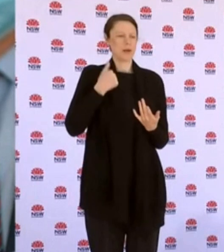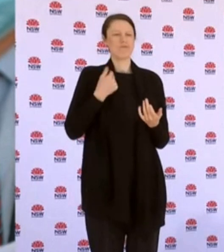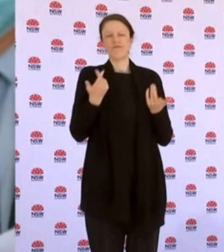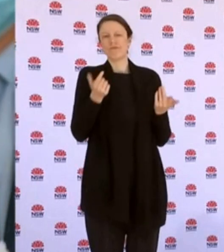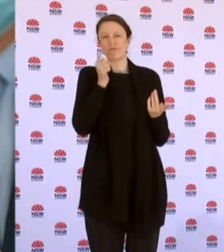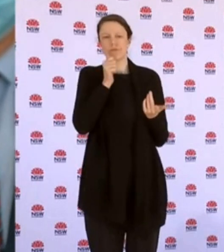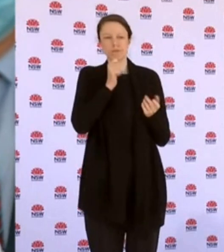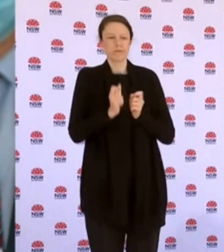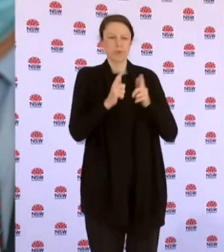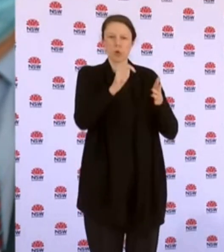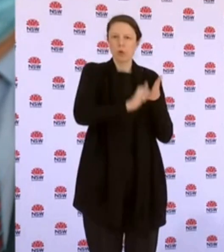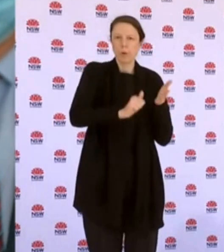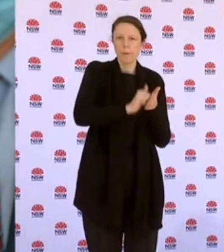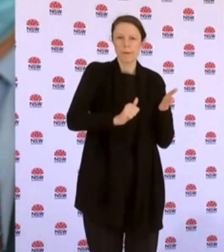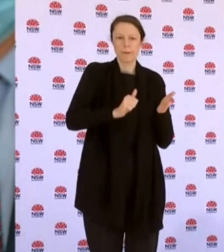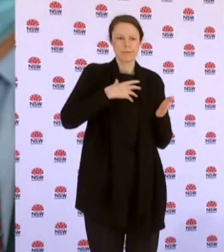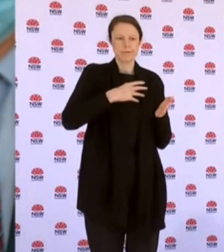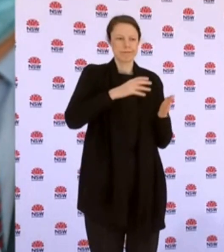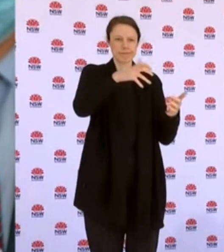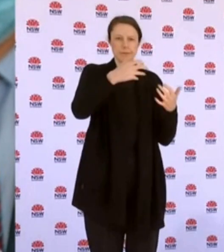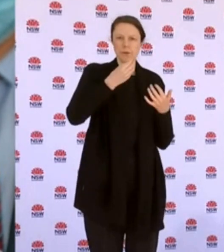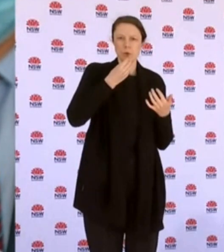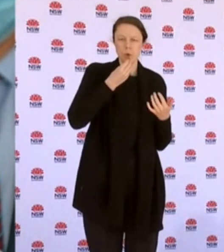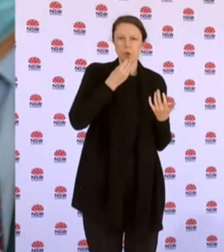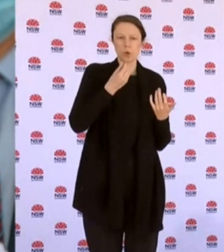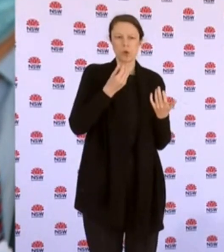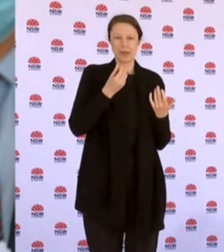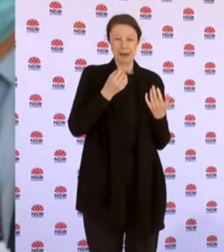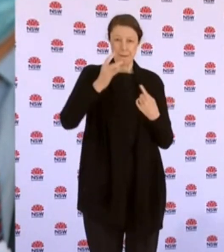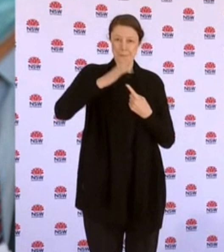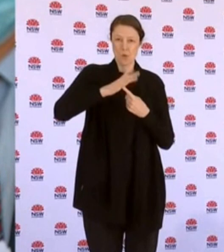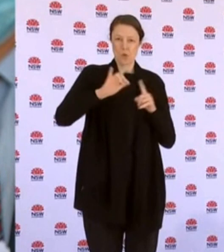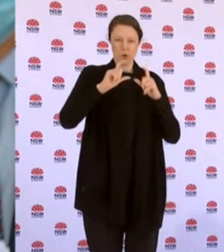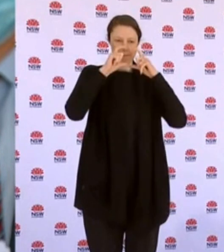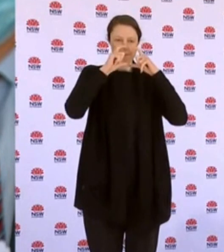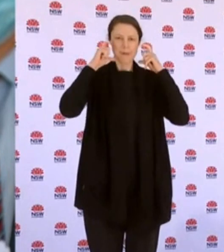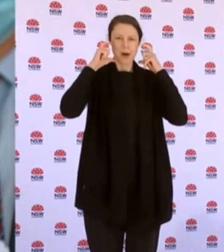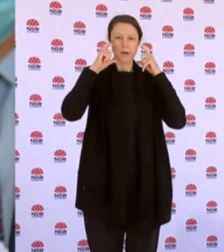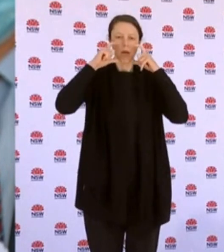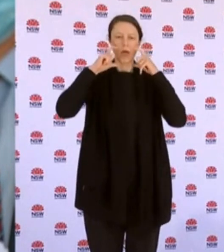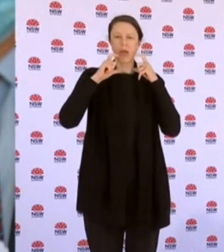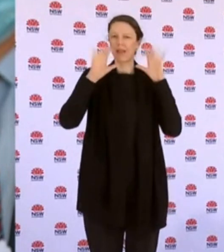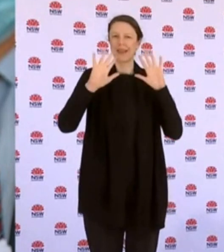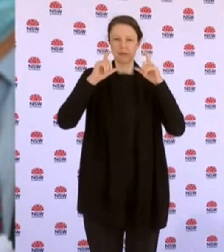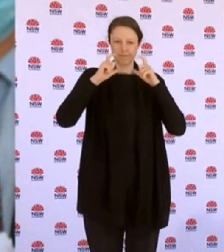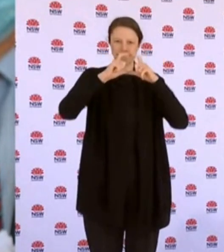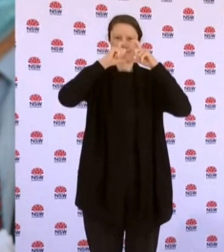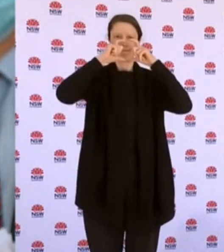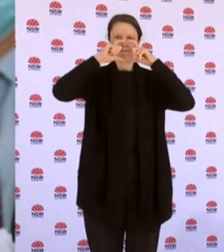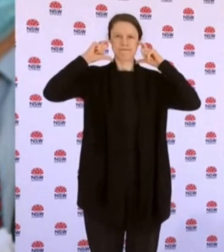doing those activities that you're permitted to do, it's critical that you're wearing a mask over your nose and